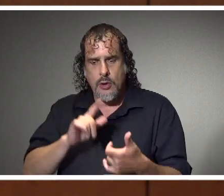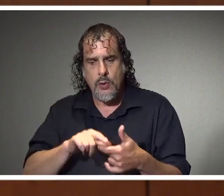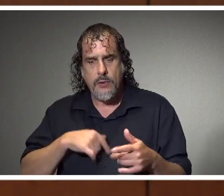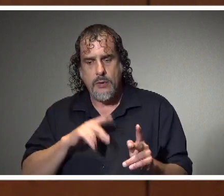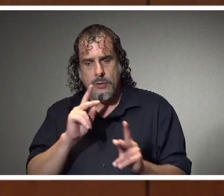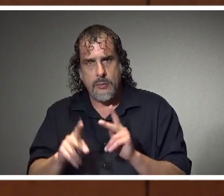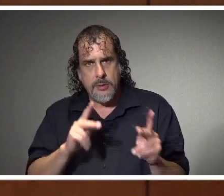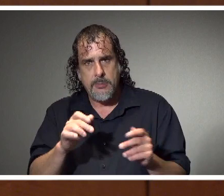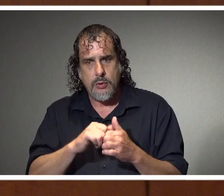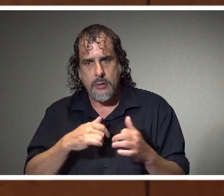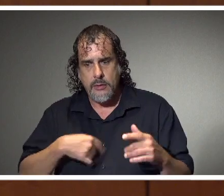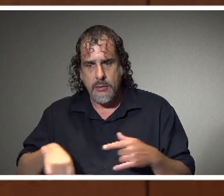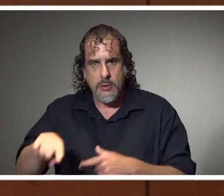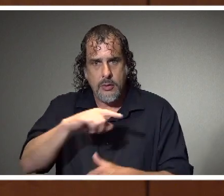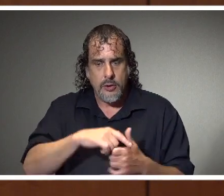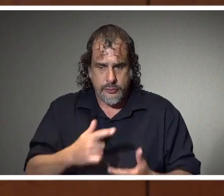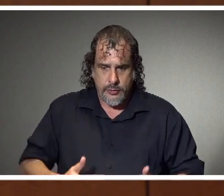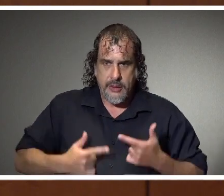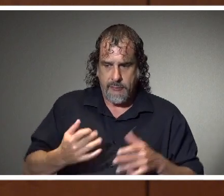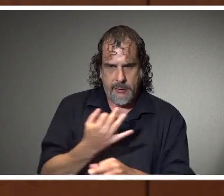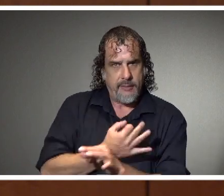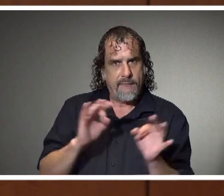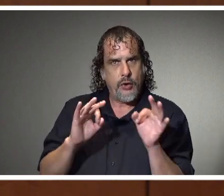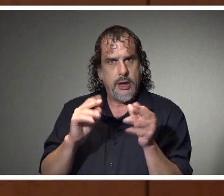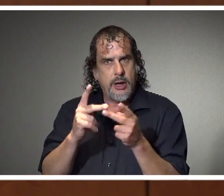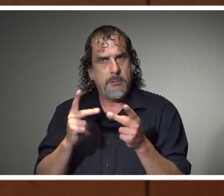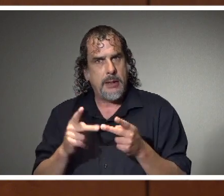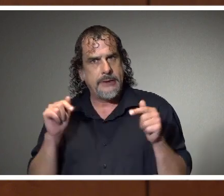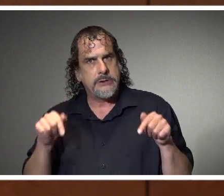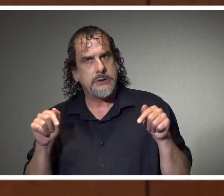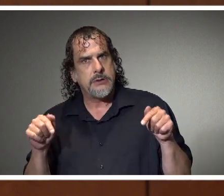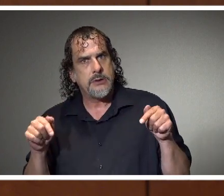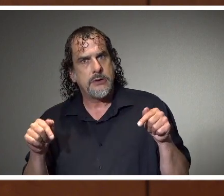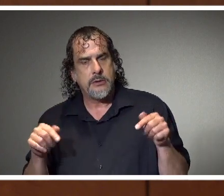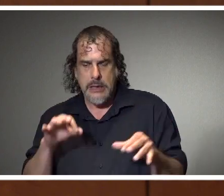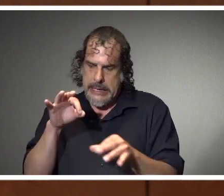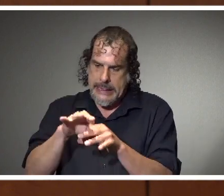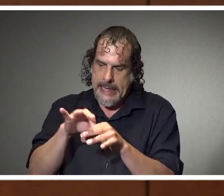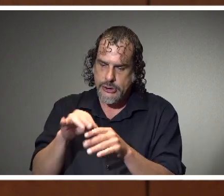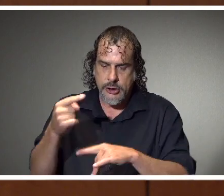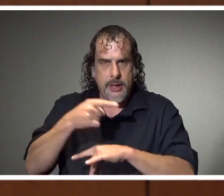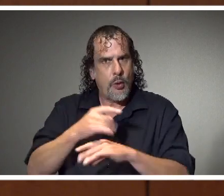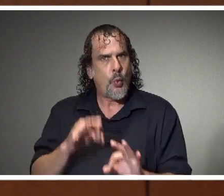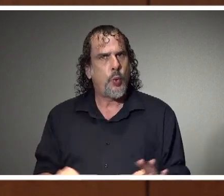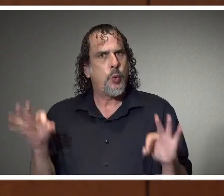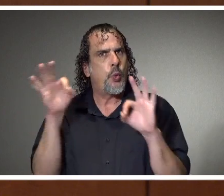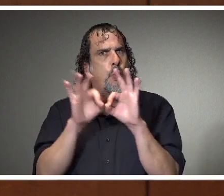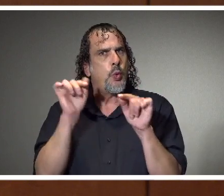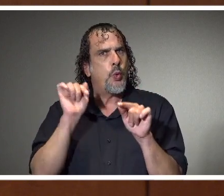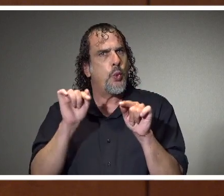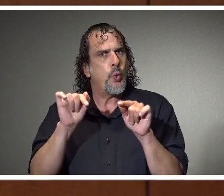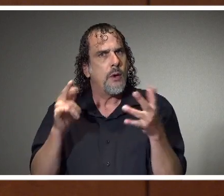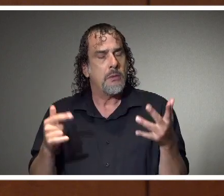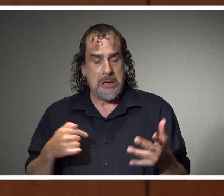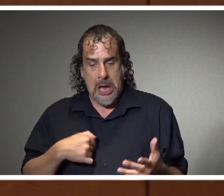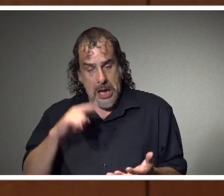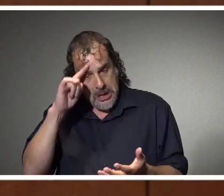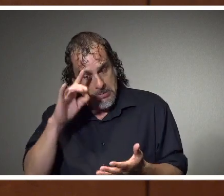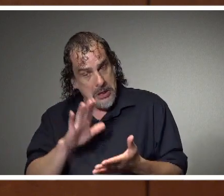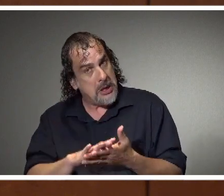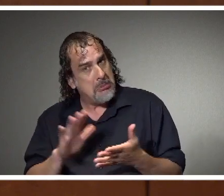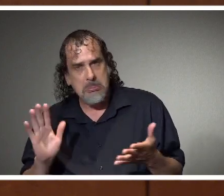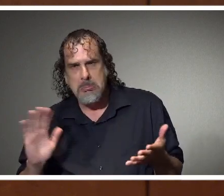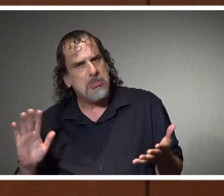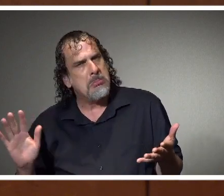sacrifices that have been made for us to live in a free society. I think Election Day is important. I do not believe that going to